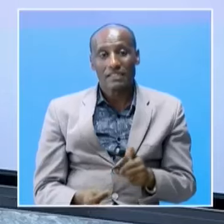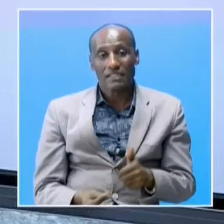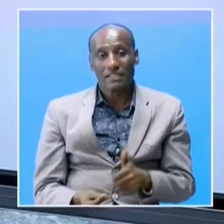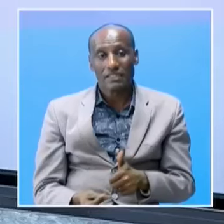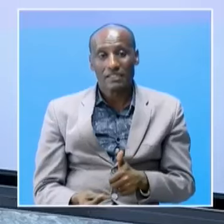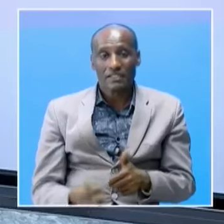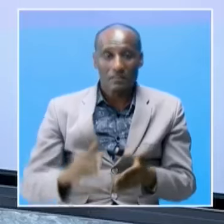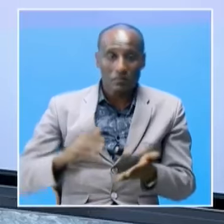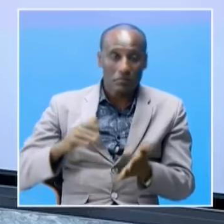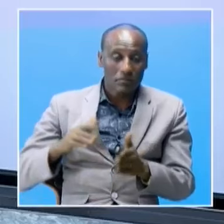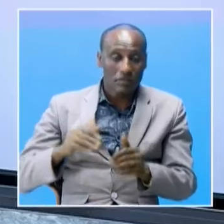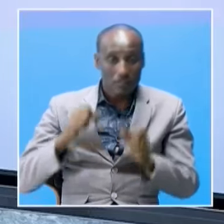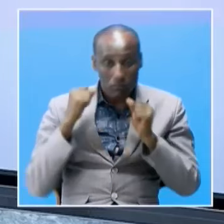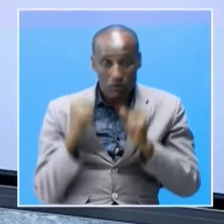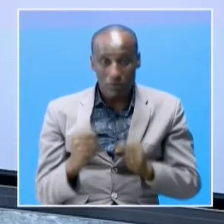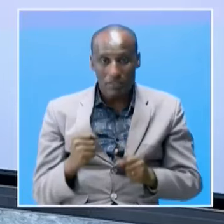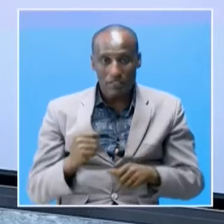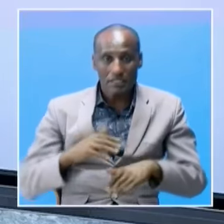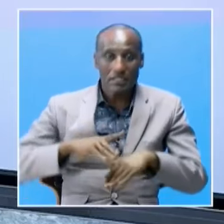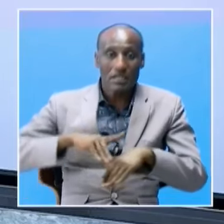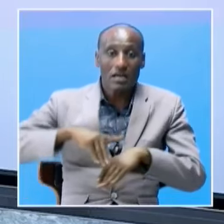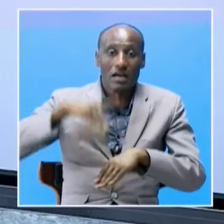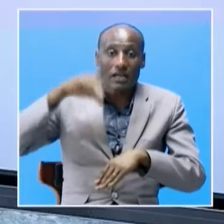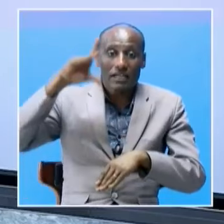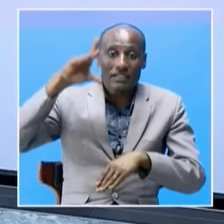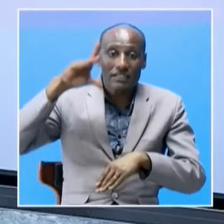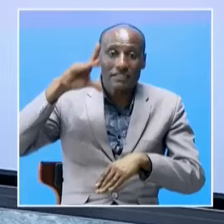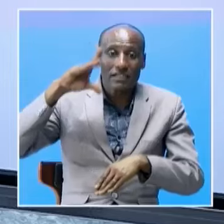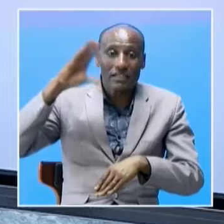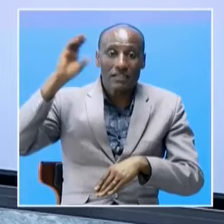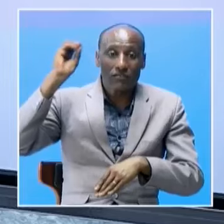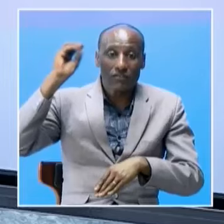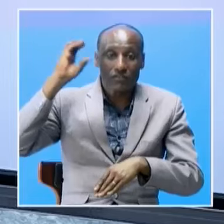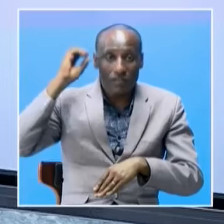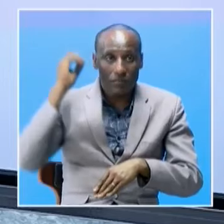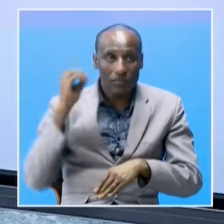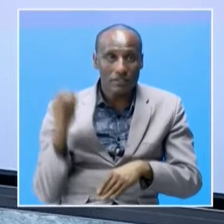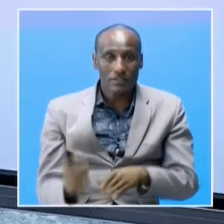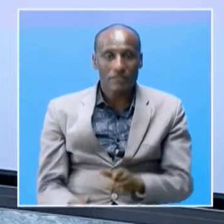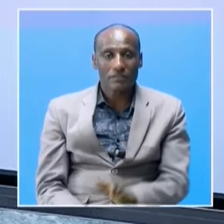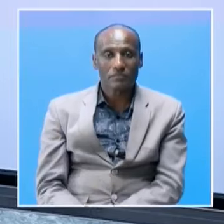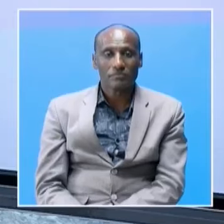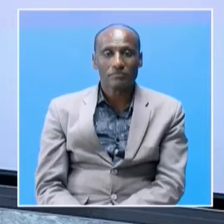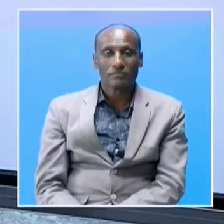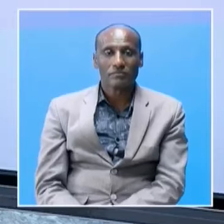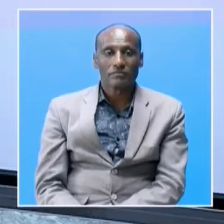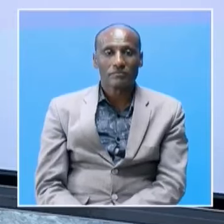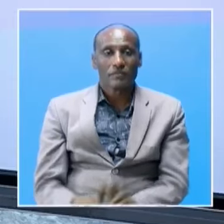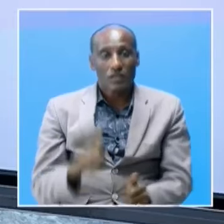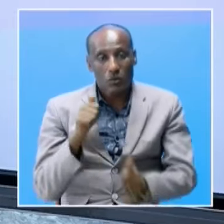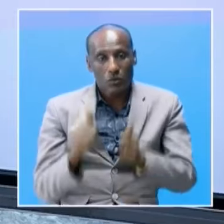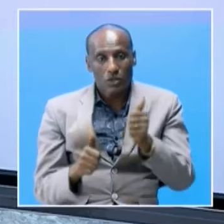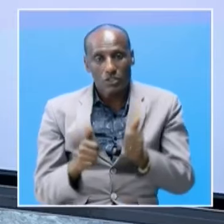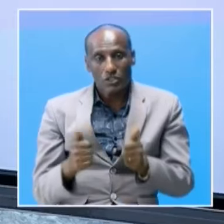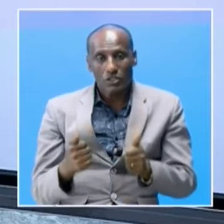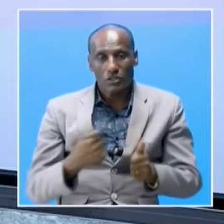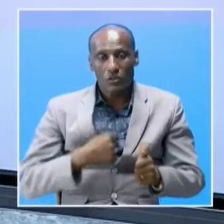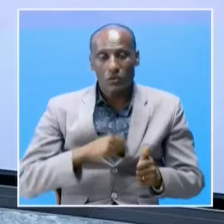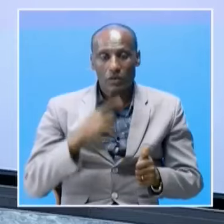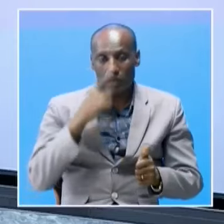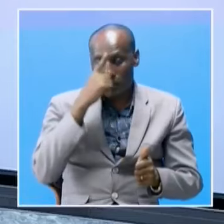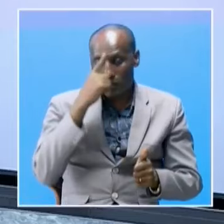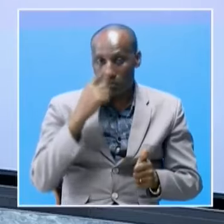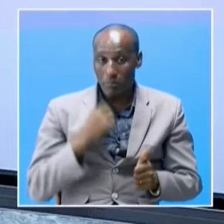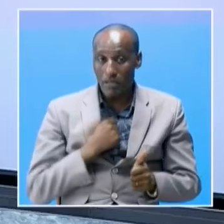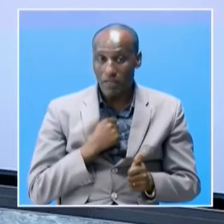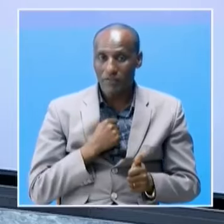above half. If you see the first one, shall, we use it for a possibility which we believe is 100%.